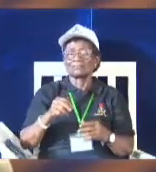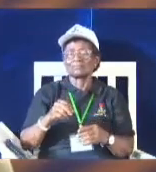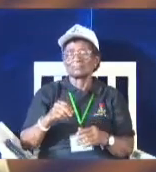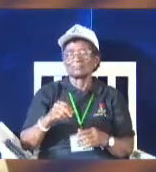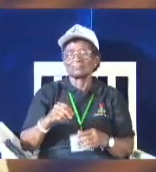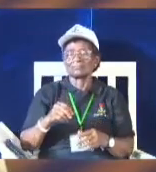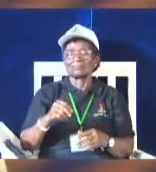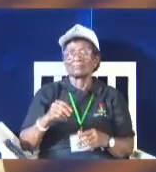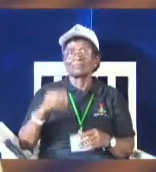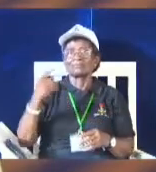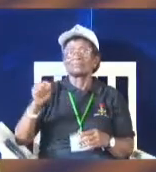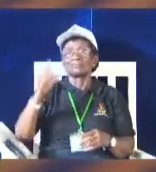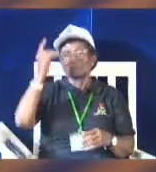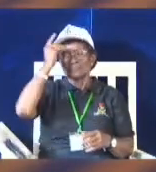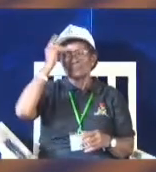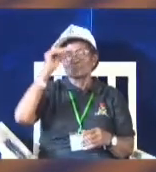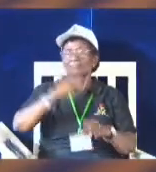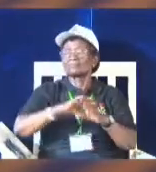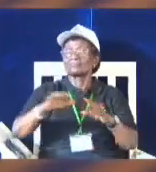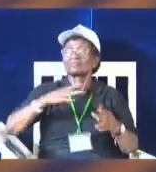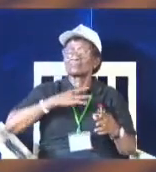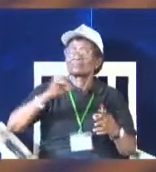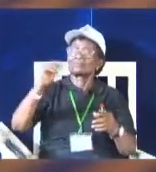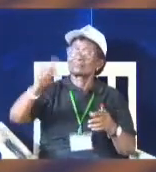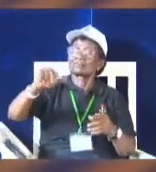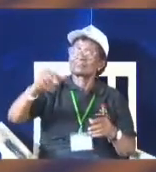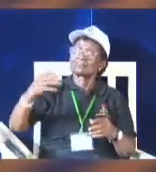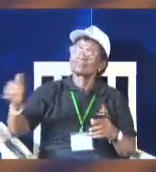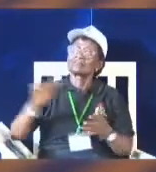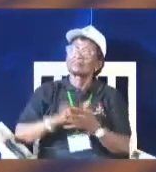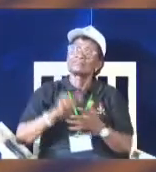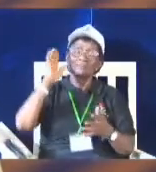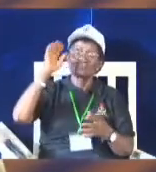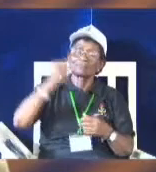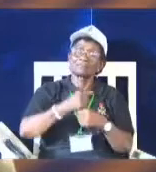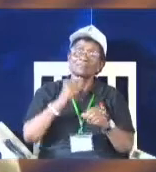does not like anything that will cause you to prosper.